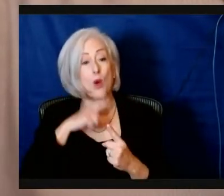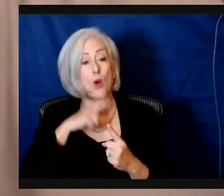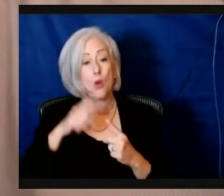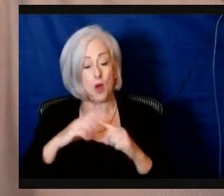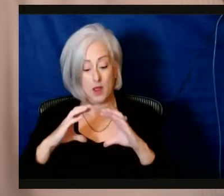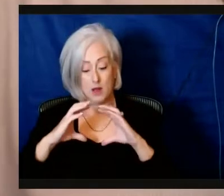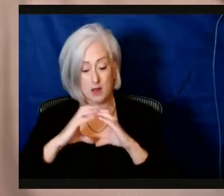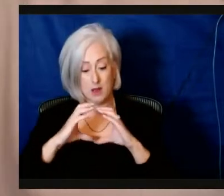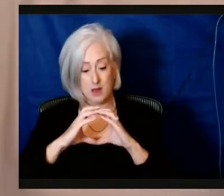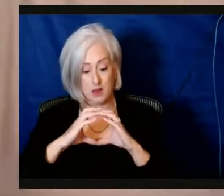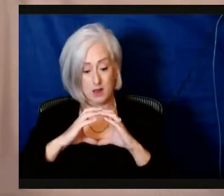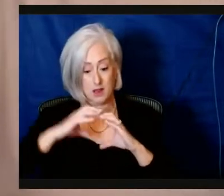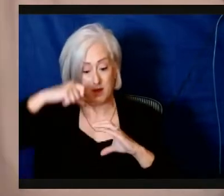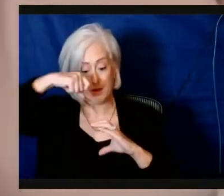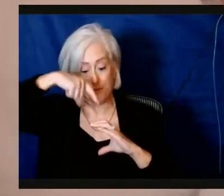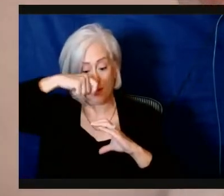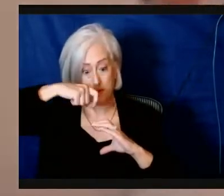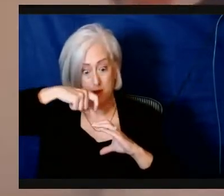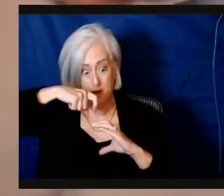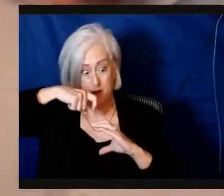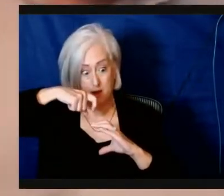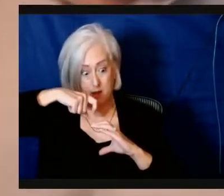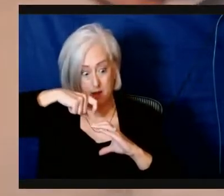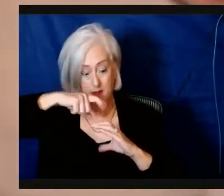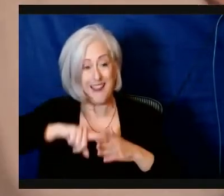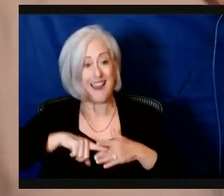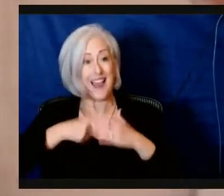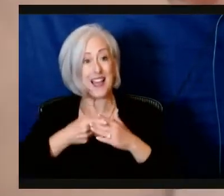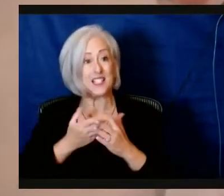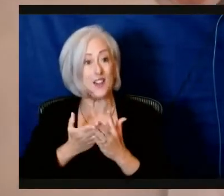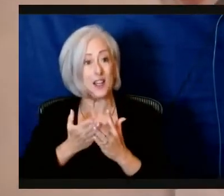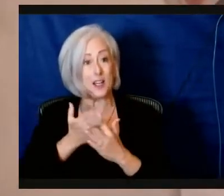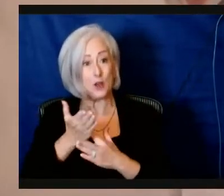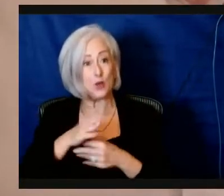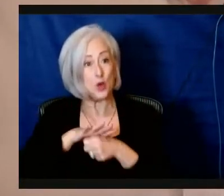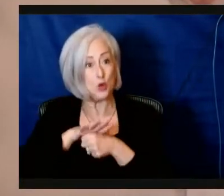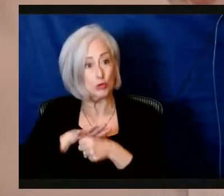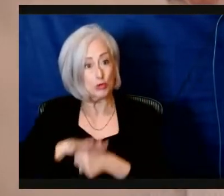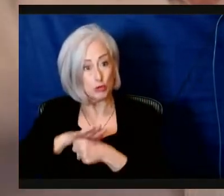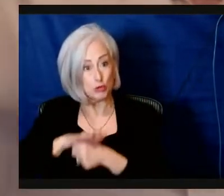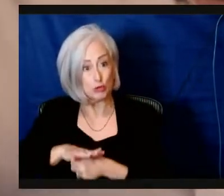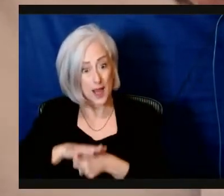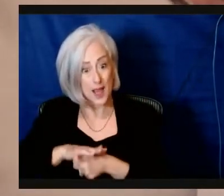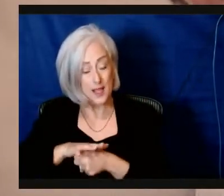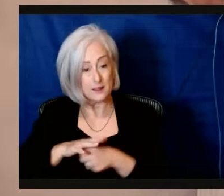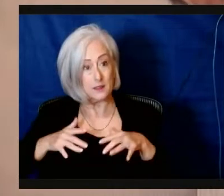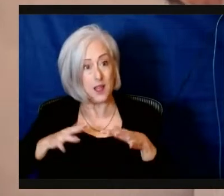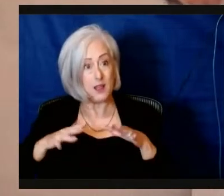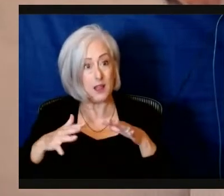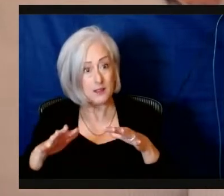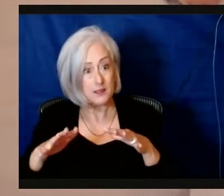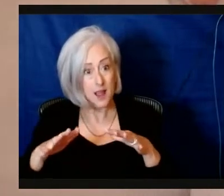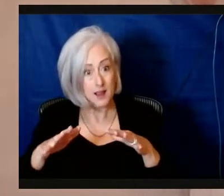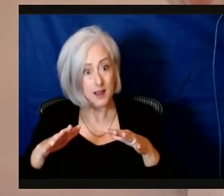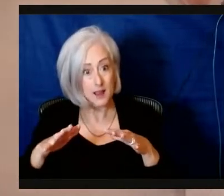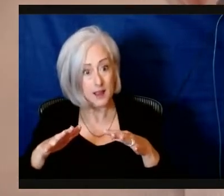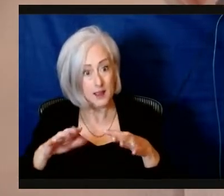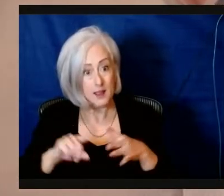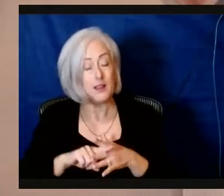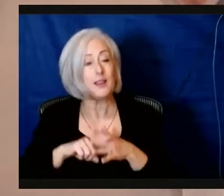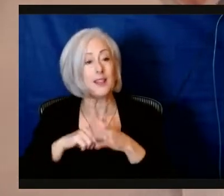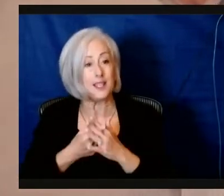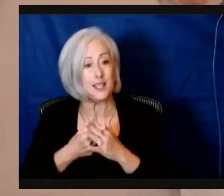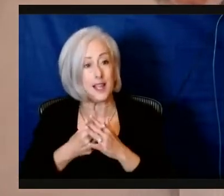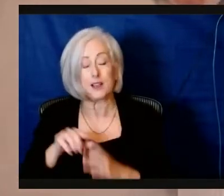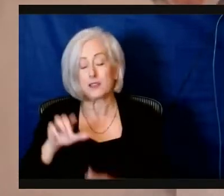stress, so adrenaline, other catecholamines, for example, it activates this beta-arrestin